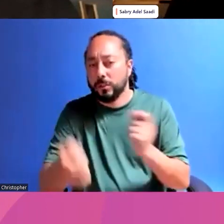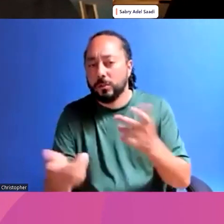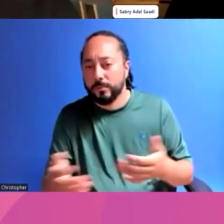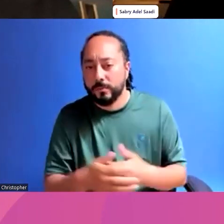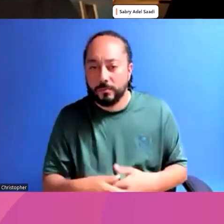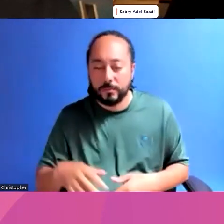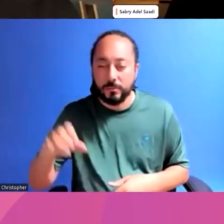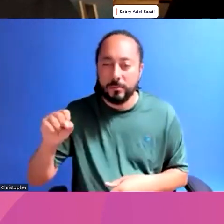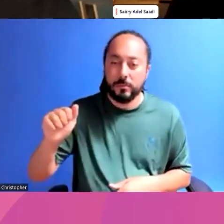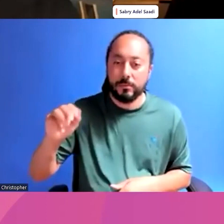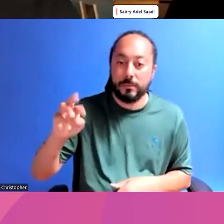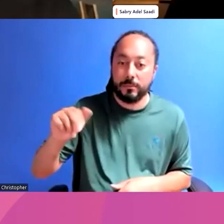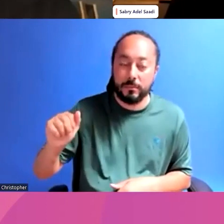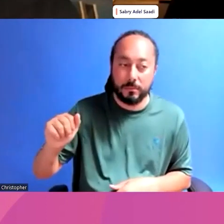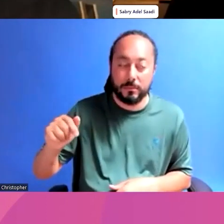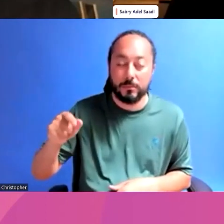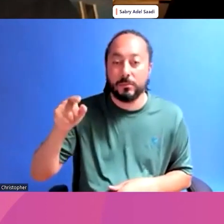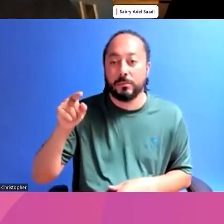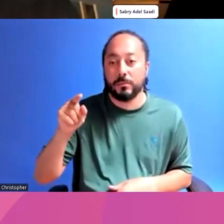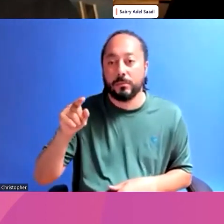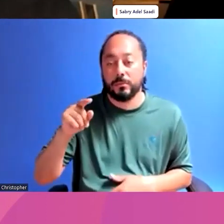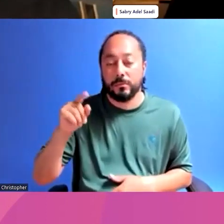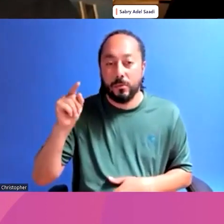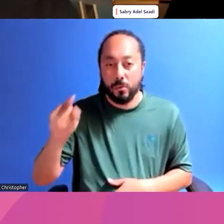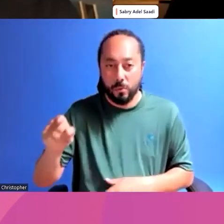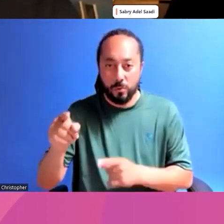Samira, you talked about the impact